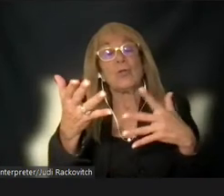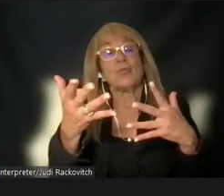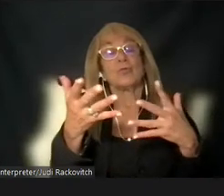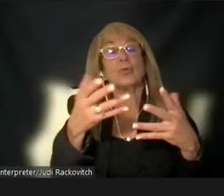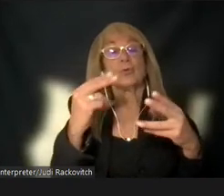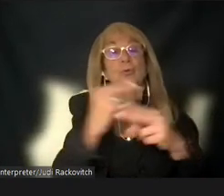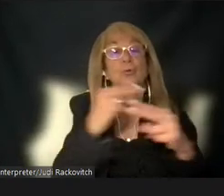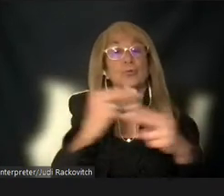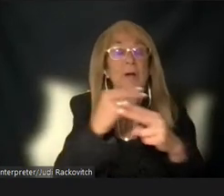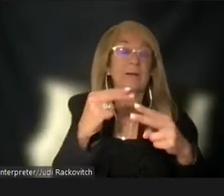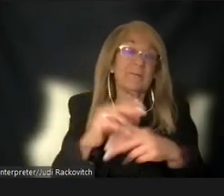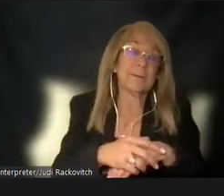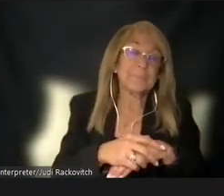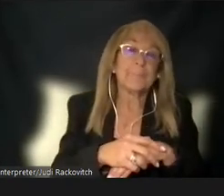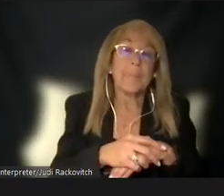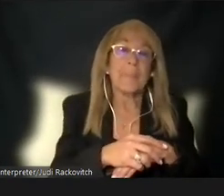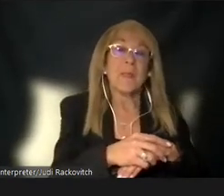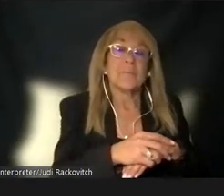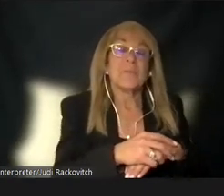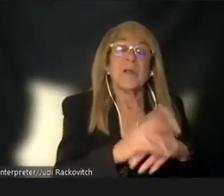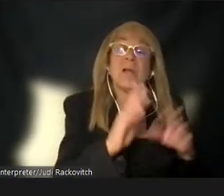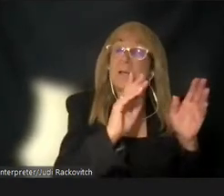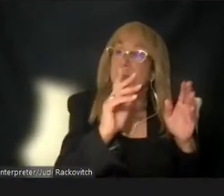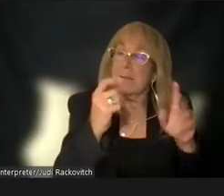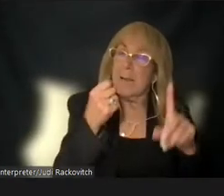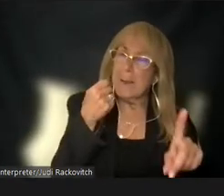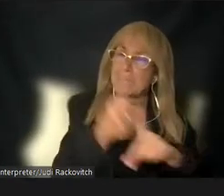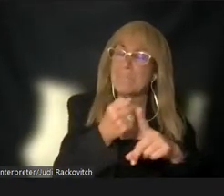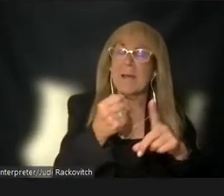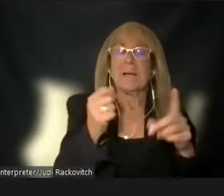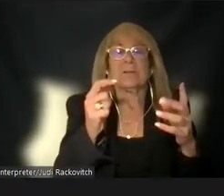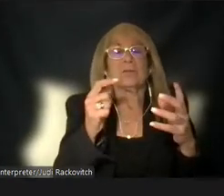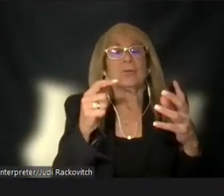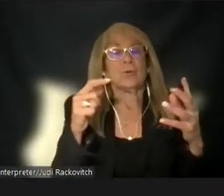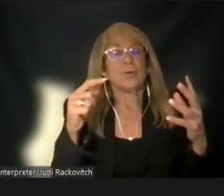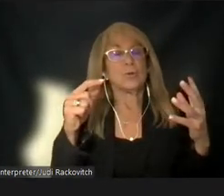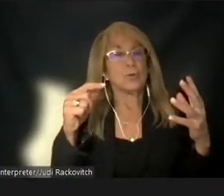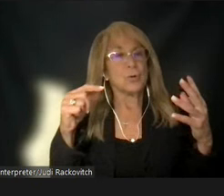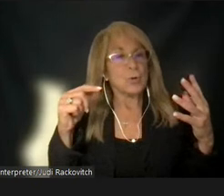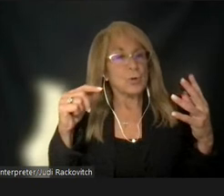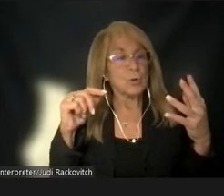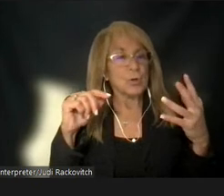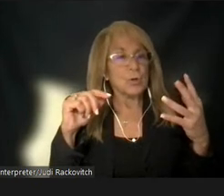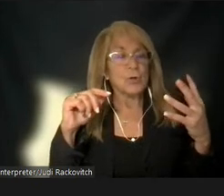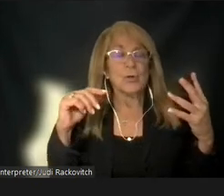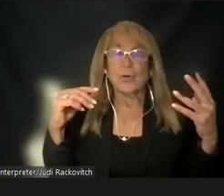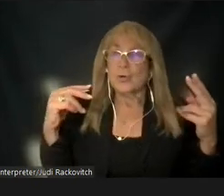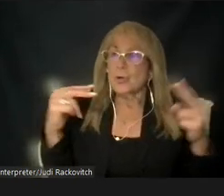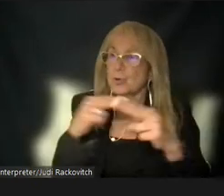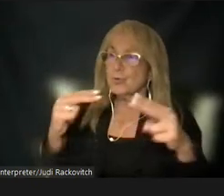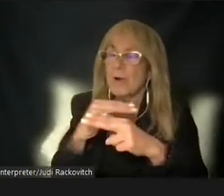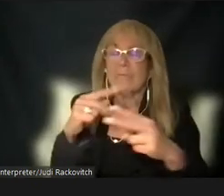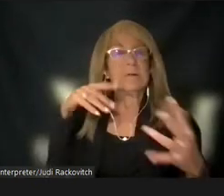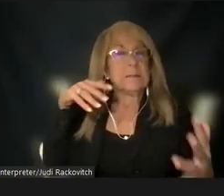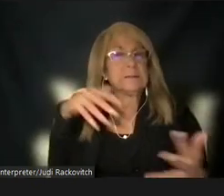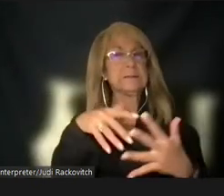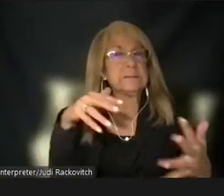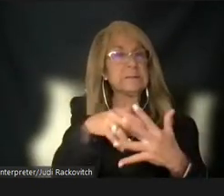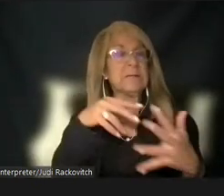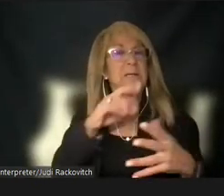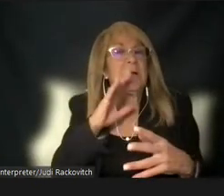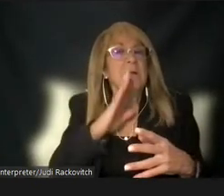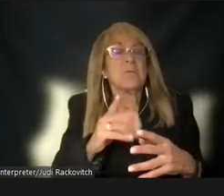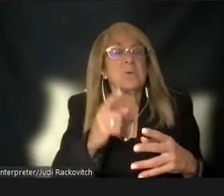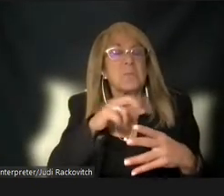revenue required, the impact on traffic patterns and volumes, public safety, air quality, among others. With respect to the toll, the